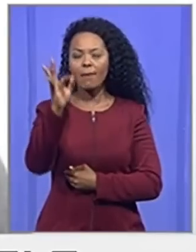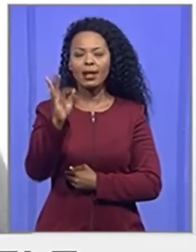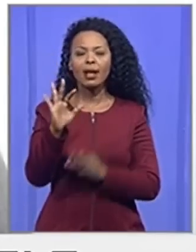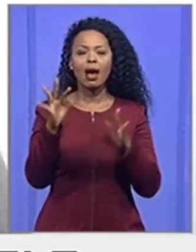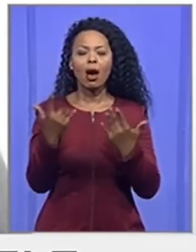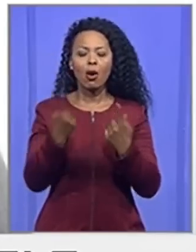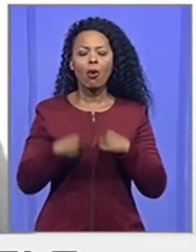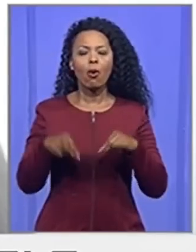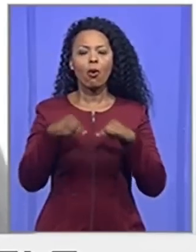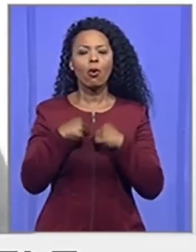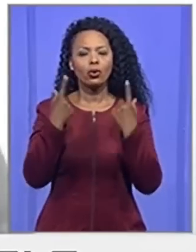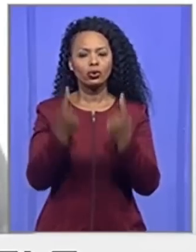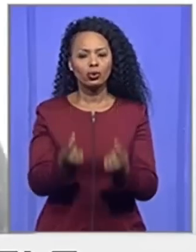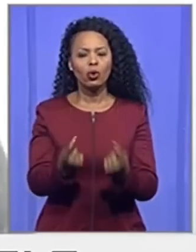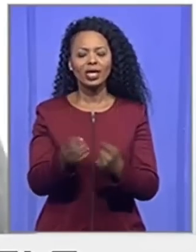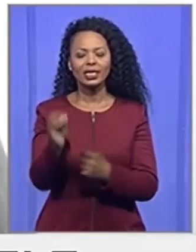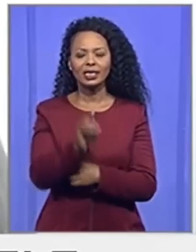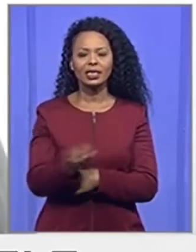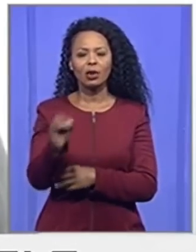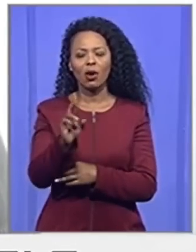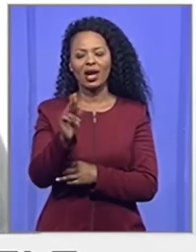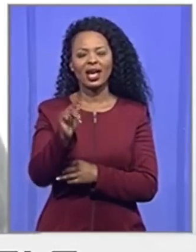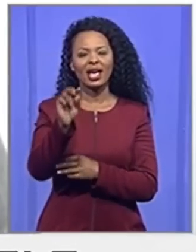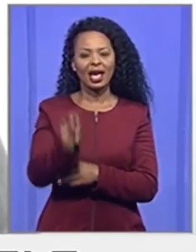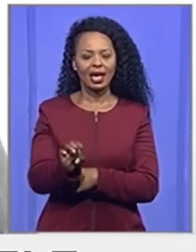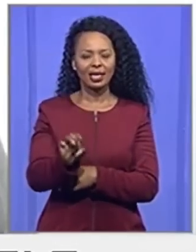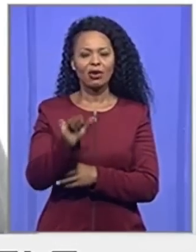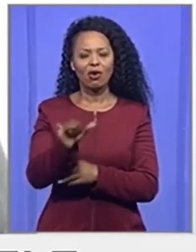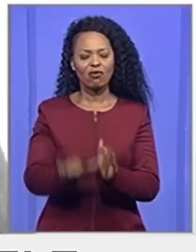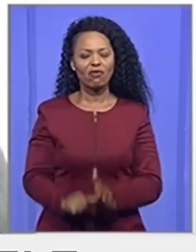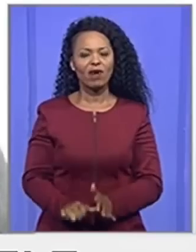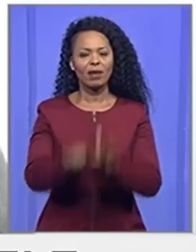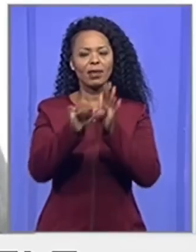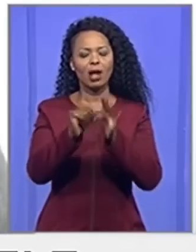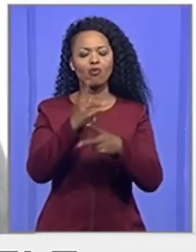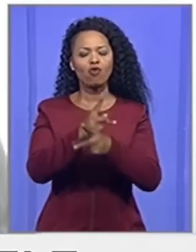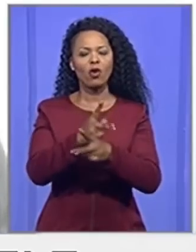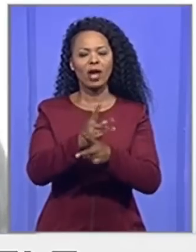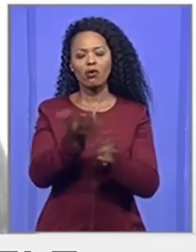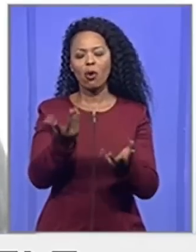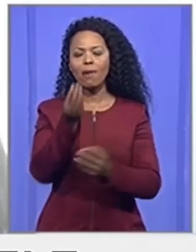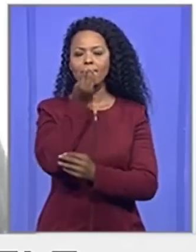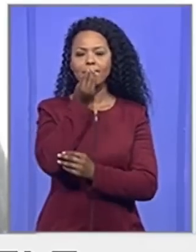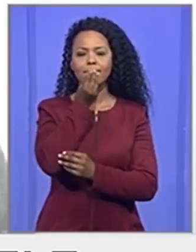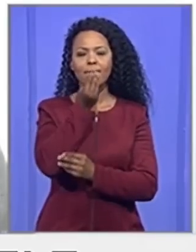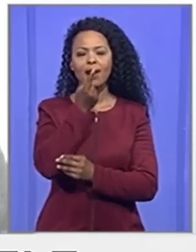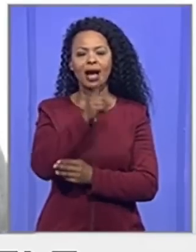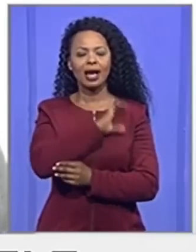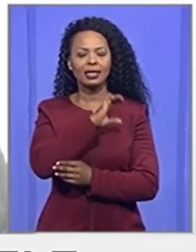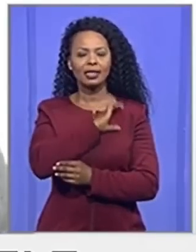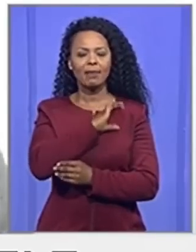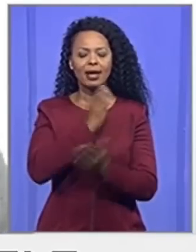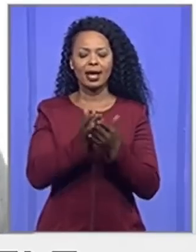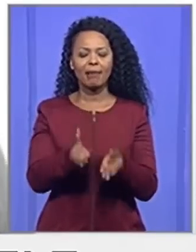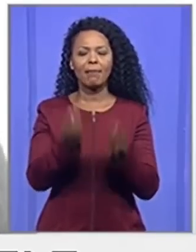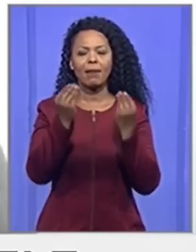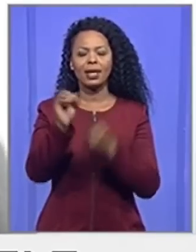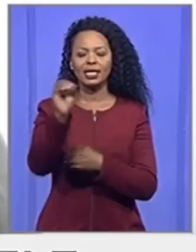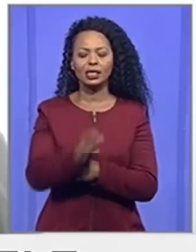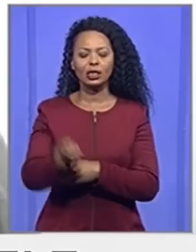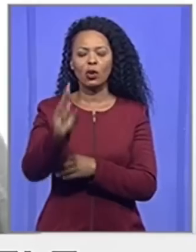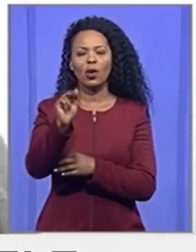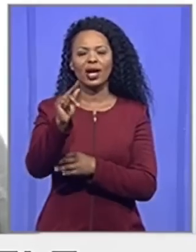we widen the zero rated of key or fundamental products that customers can get at a zero rated perspective, because